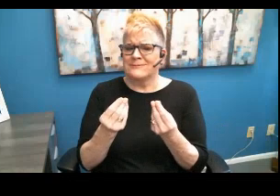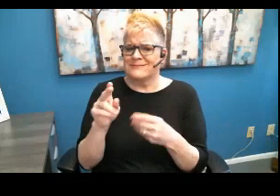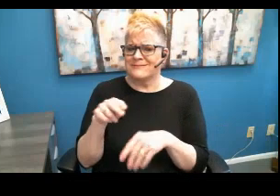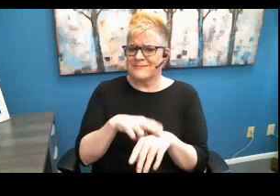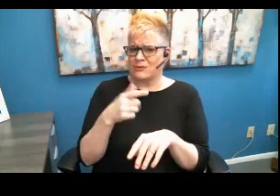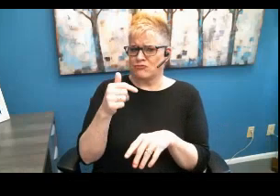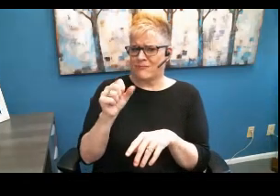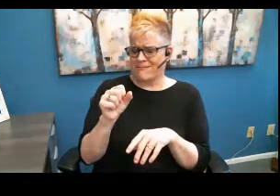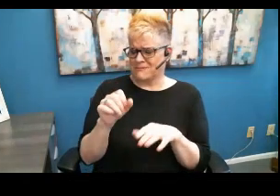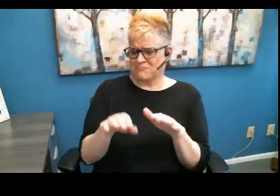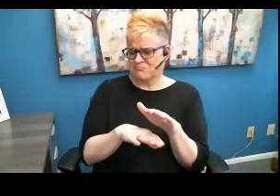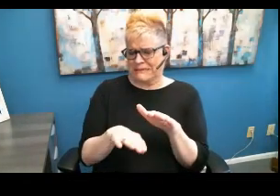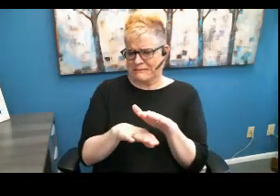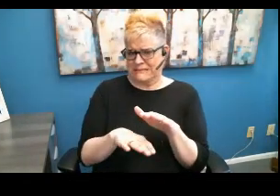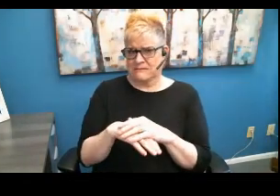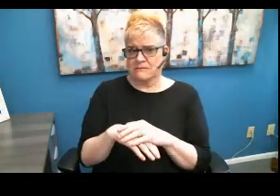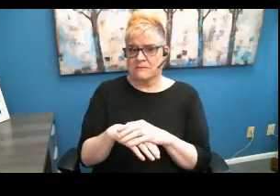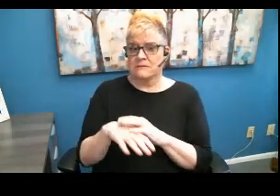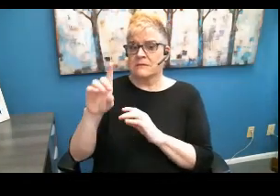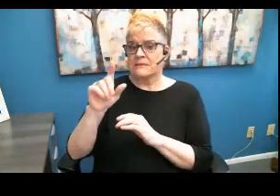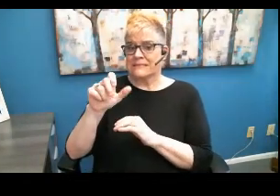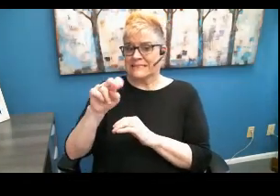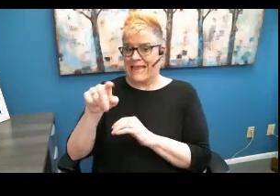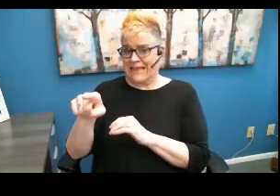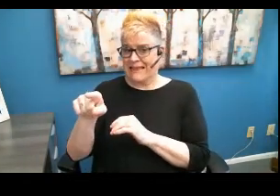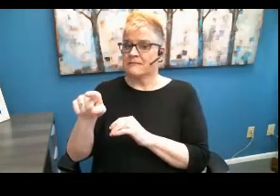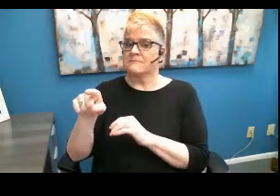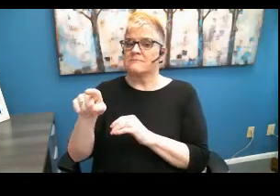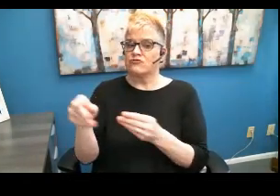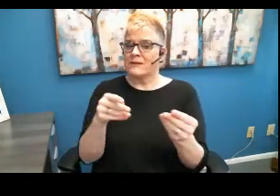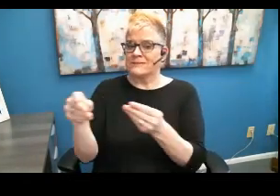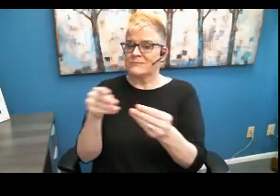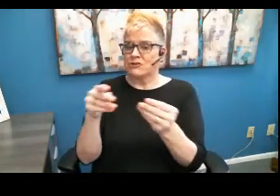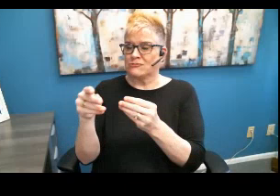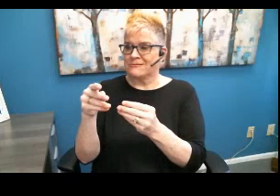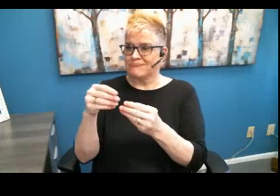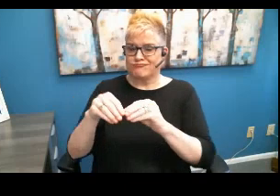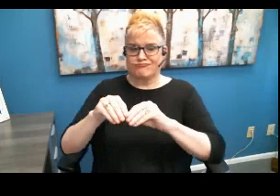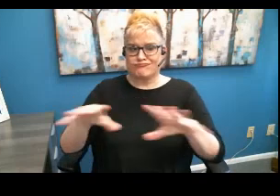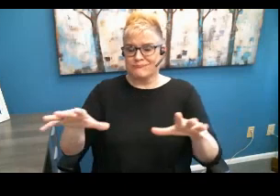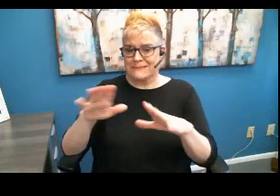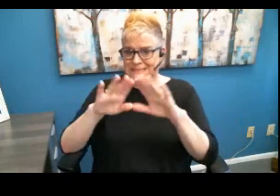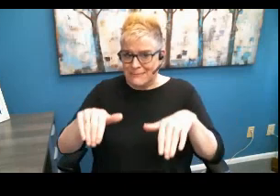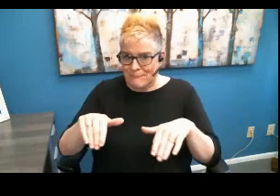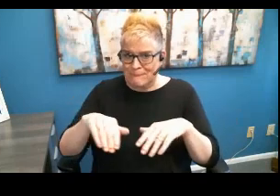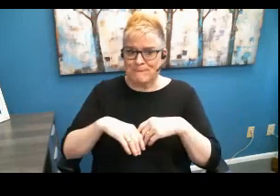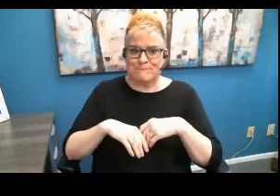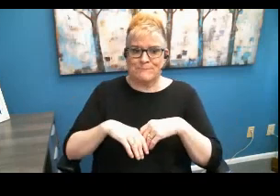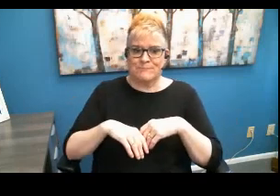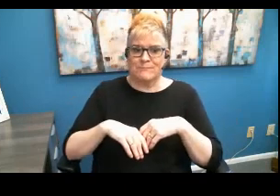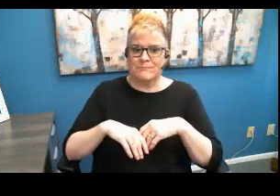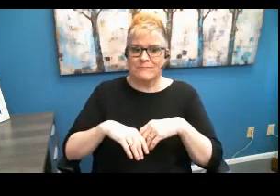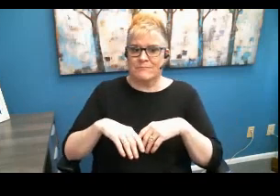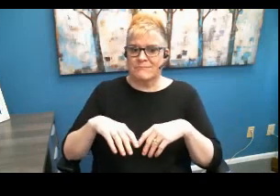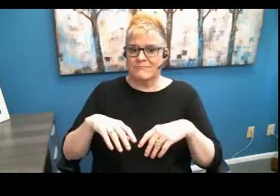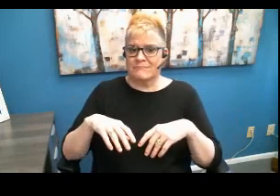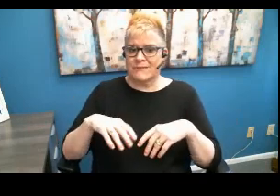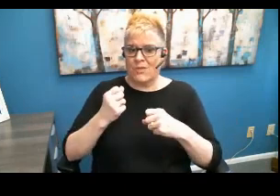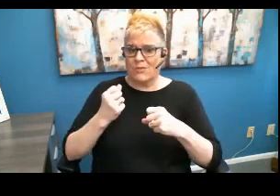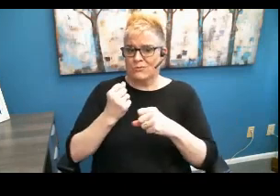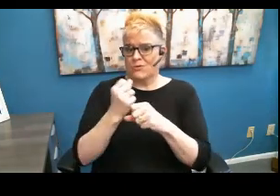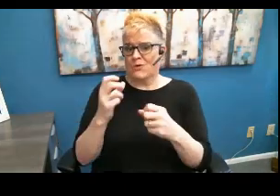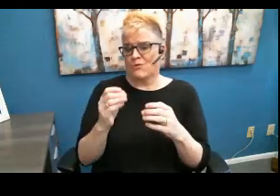basics. Dan will cover the transmission and distribution system, the restoration of gas service, an important part of it, and then,